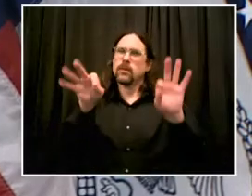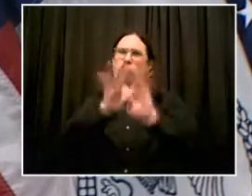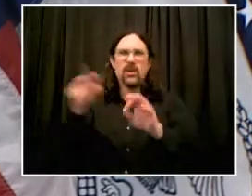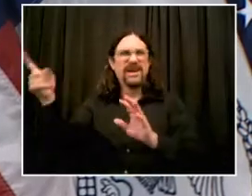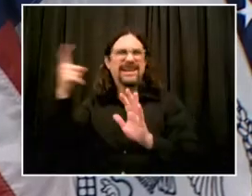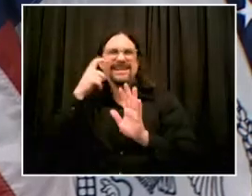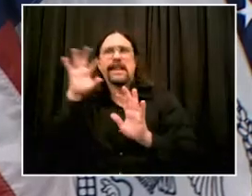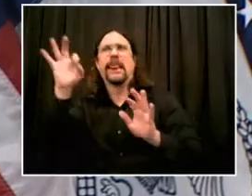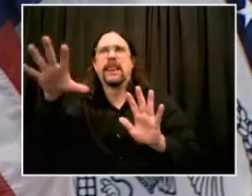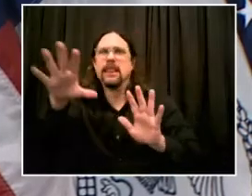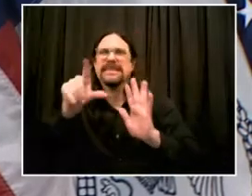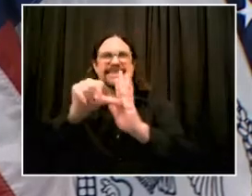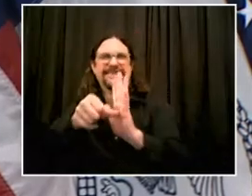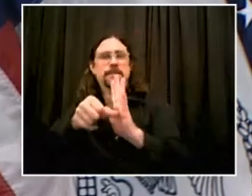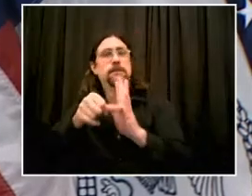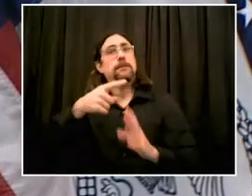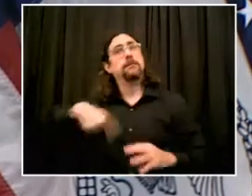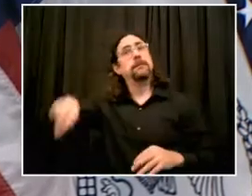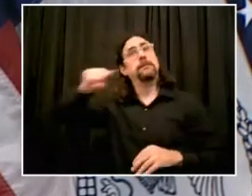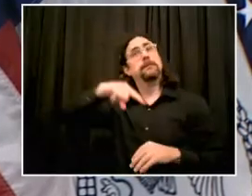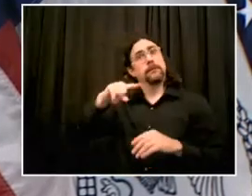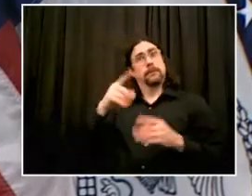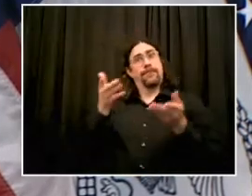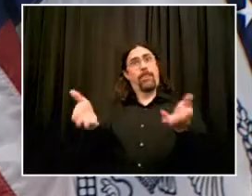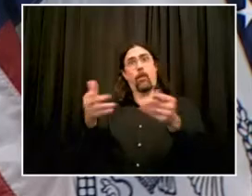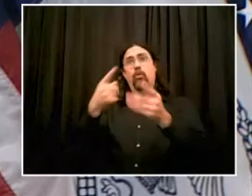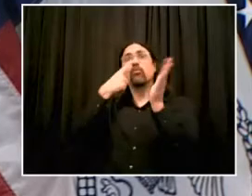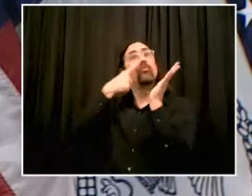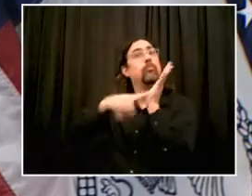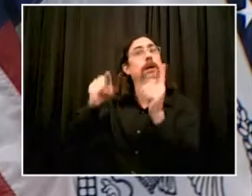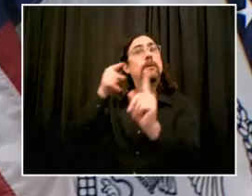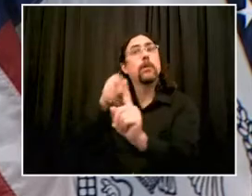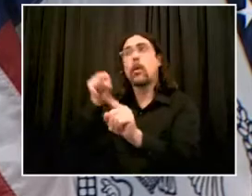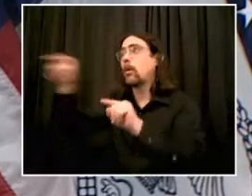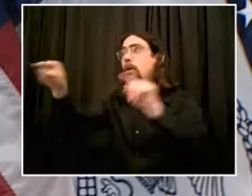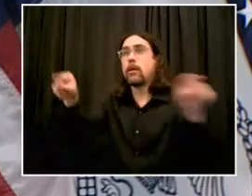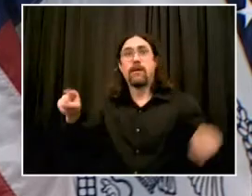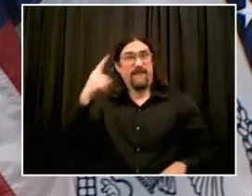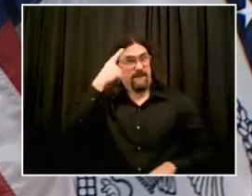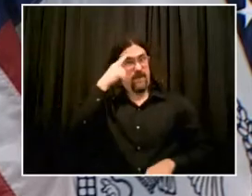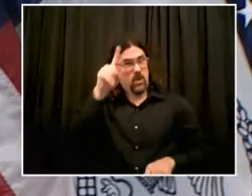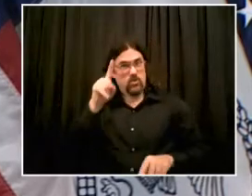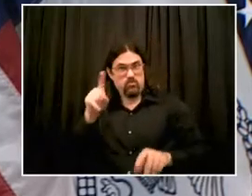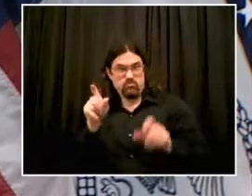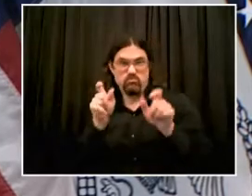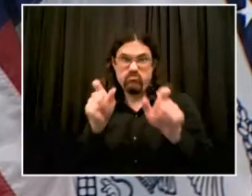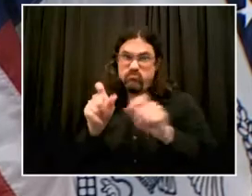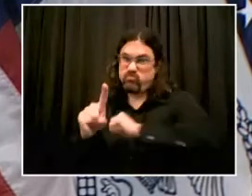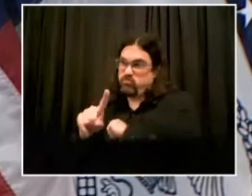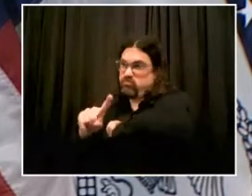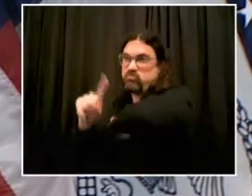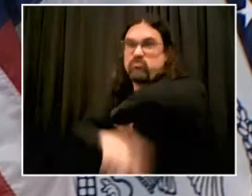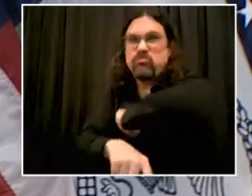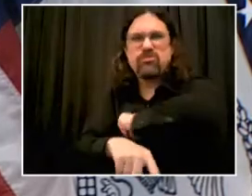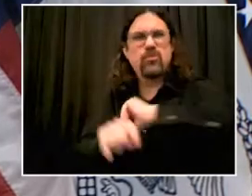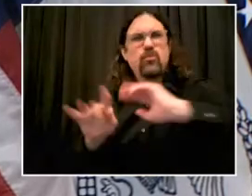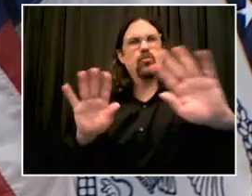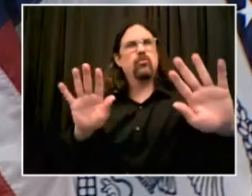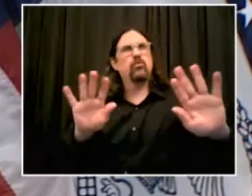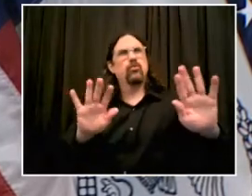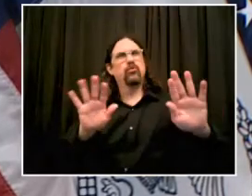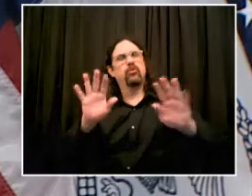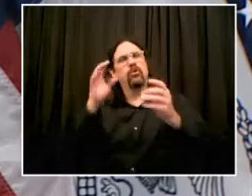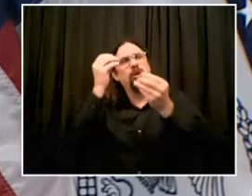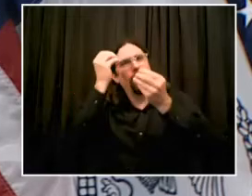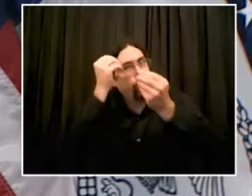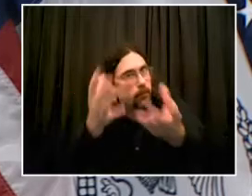rules. We want to make sure people need support, they get support. And this is so important. Most people, of course, haven't quarantined in their life.